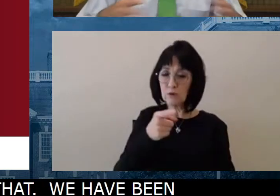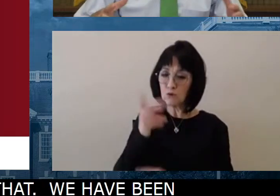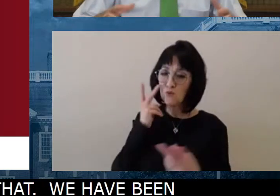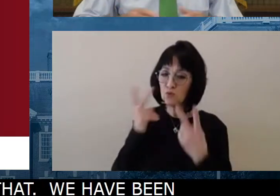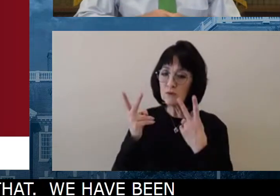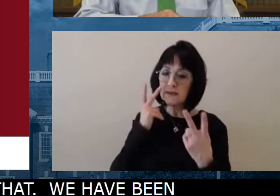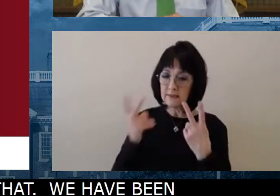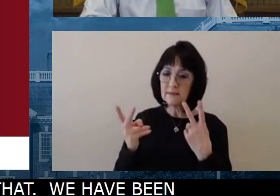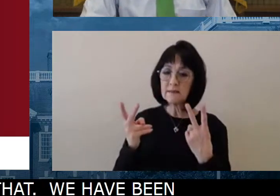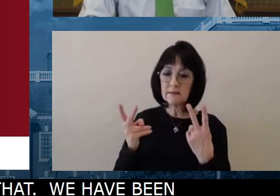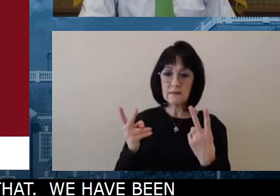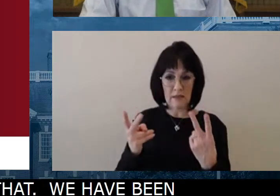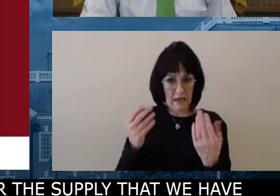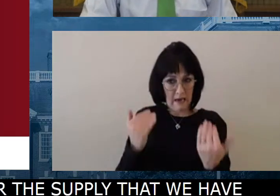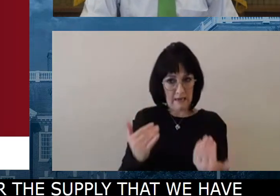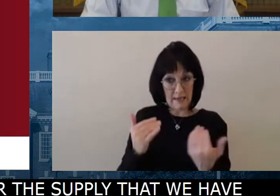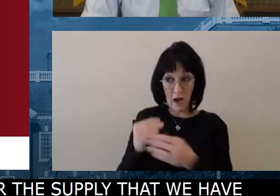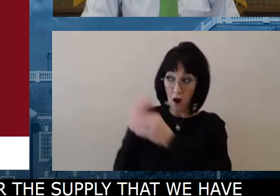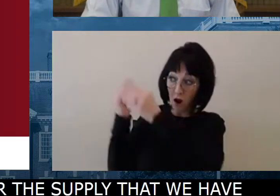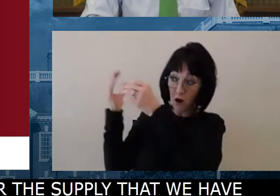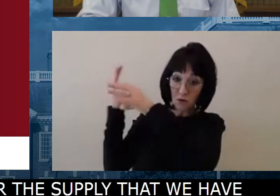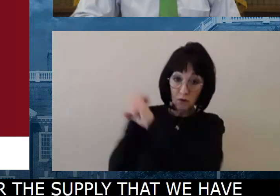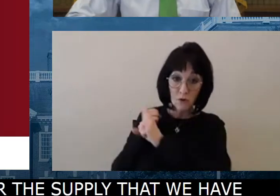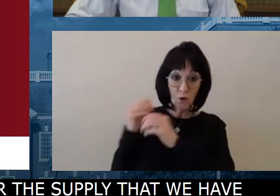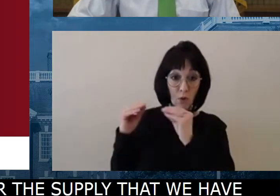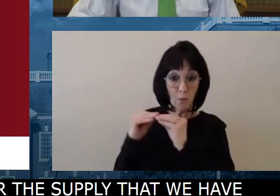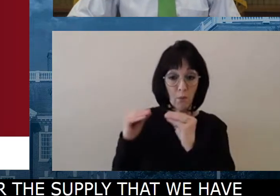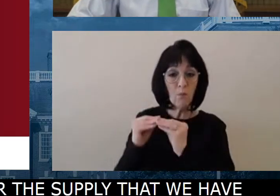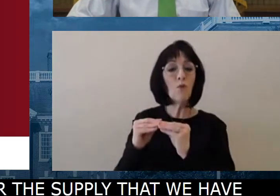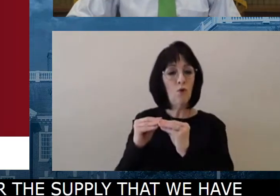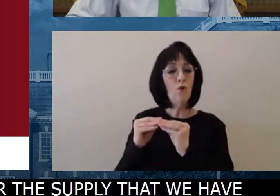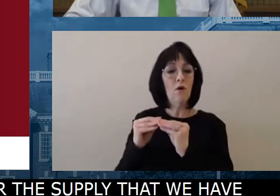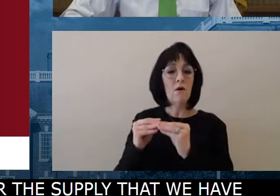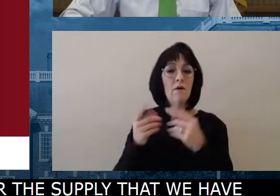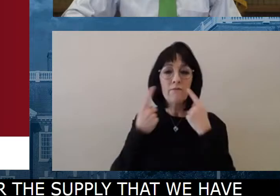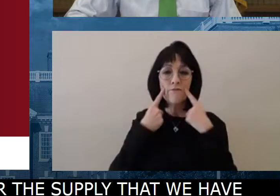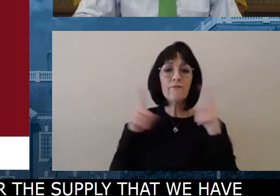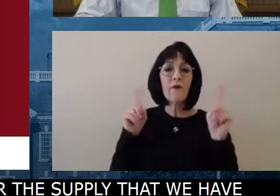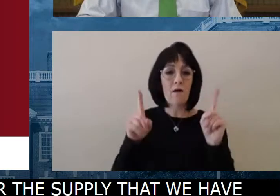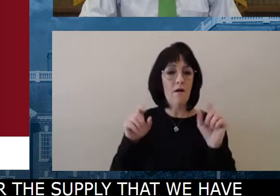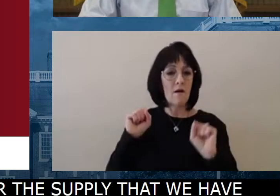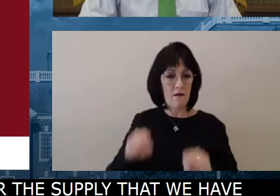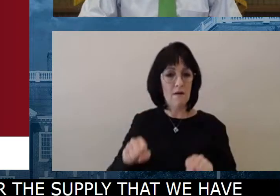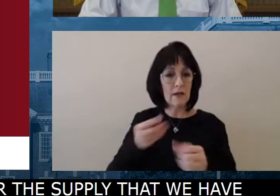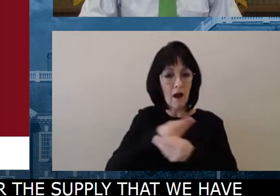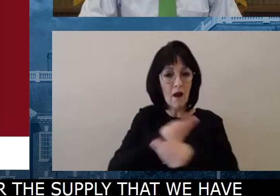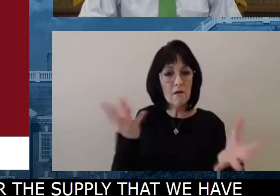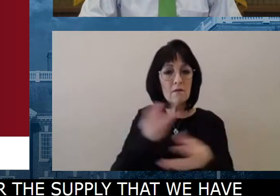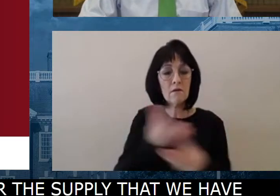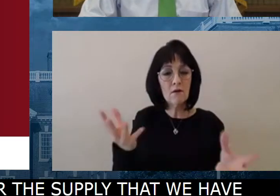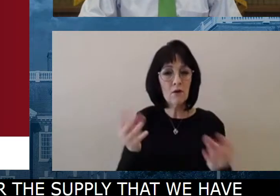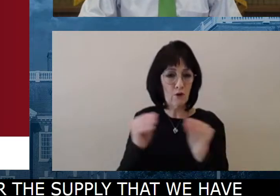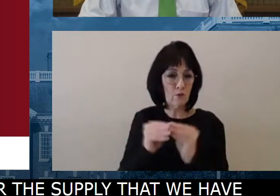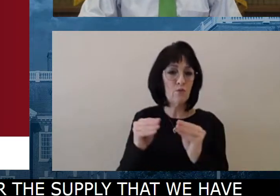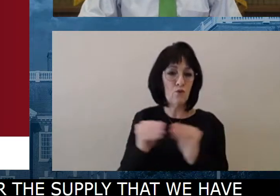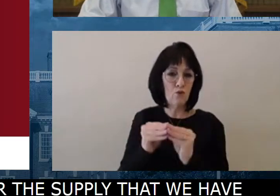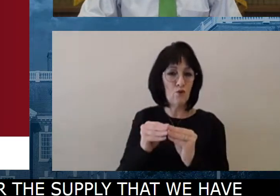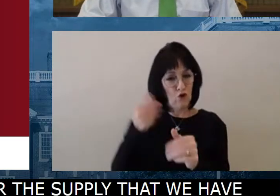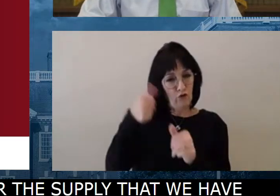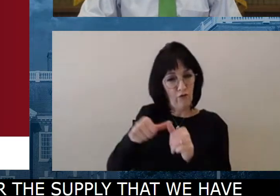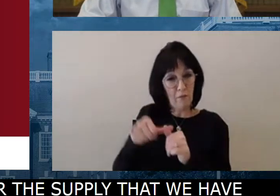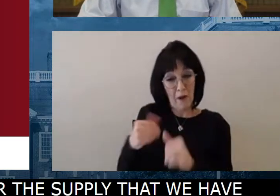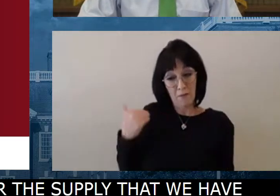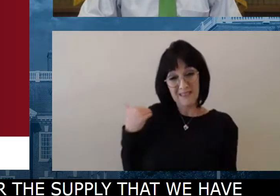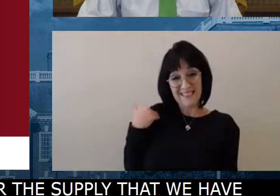we'll be able to push out into people's arms the supply that we're getting from the federal government. We had a little bit of a delay, a little bump in the road with